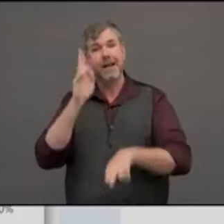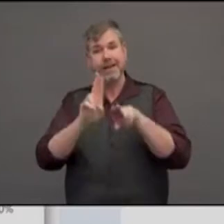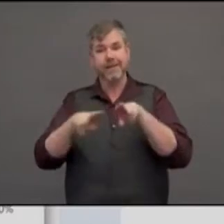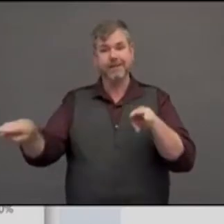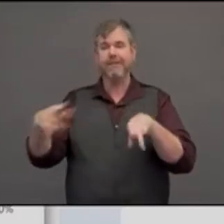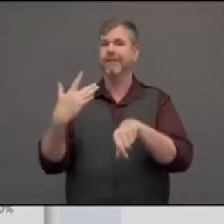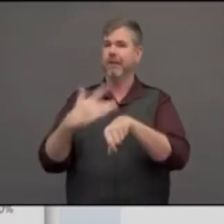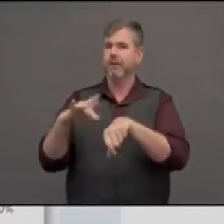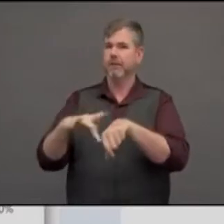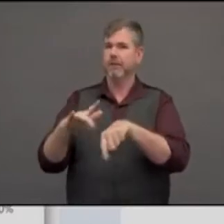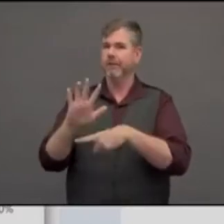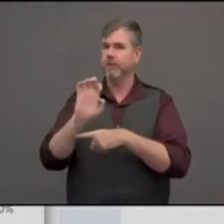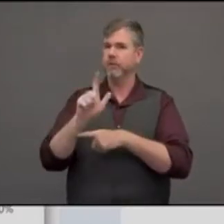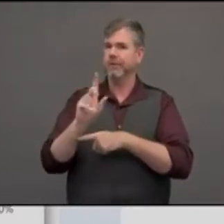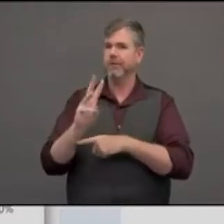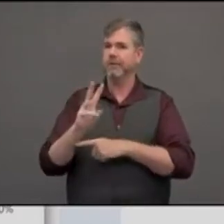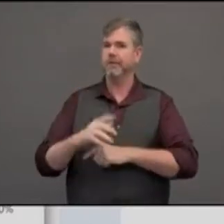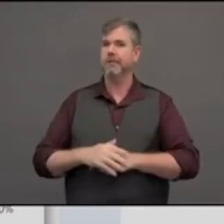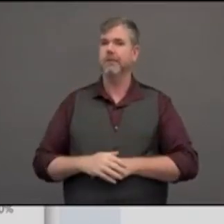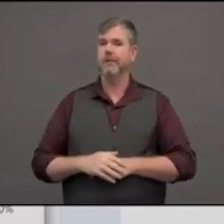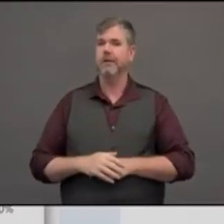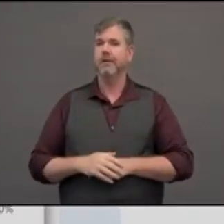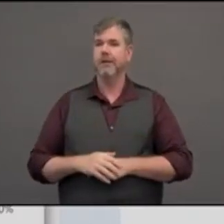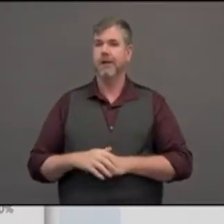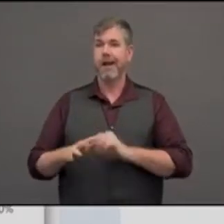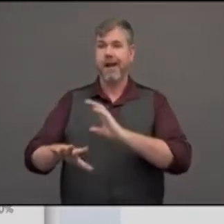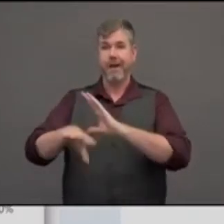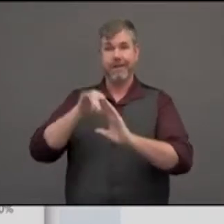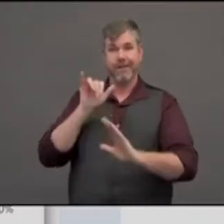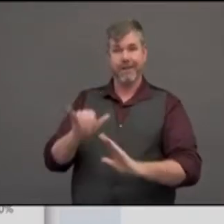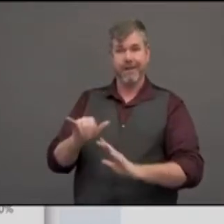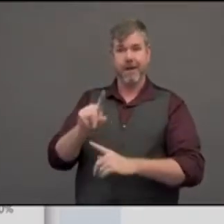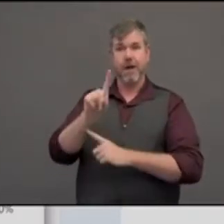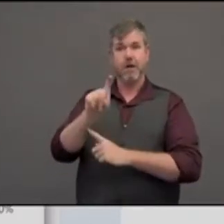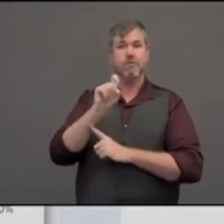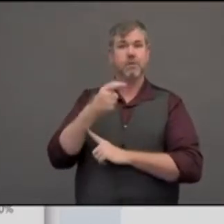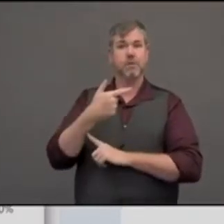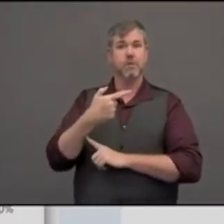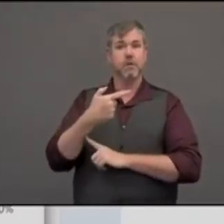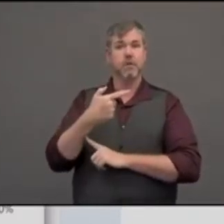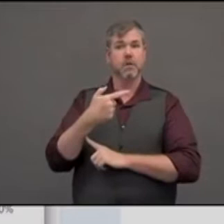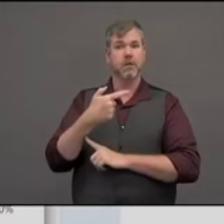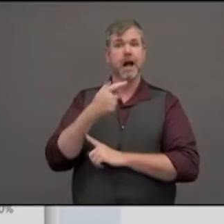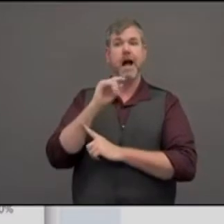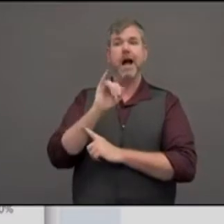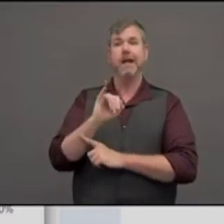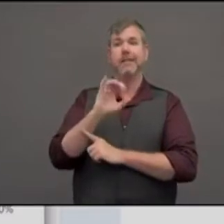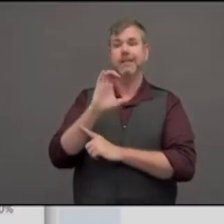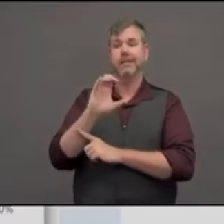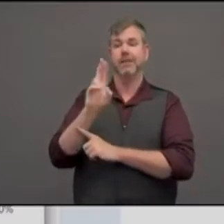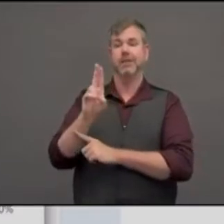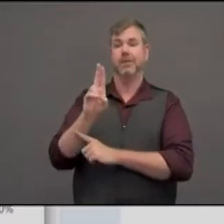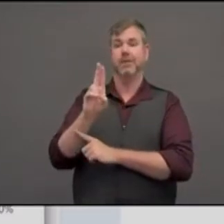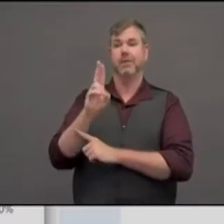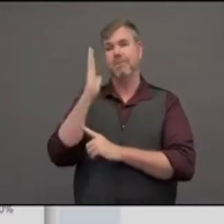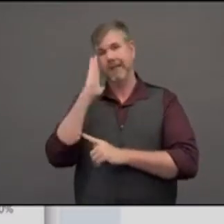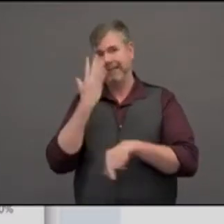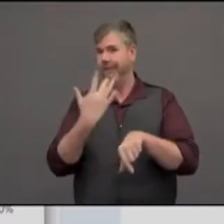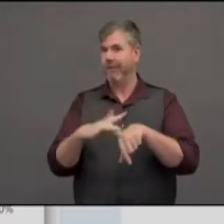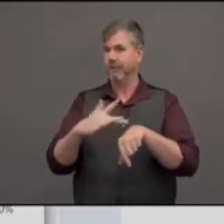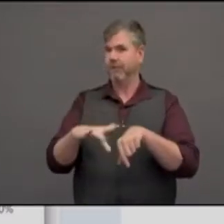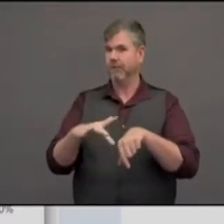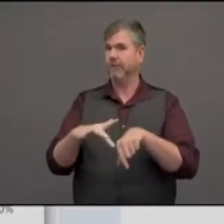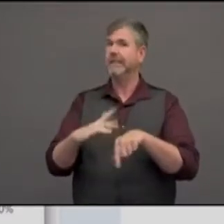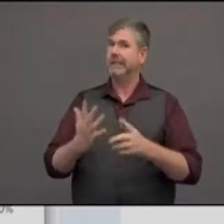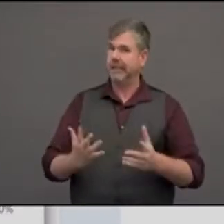121 are ICU beds available, 405 non-ICU beds available. And the reason